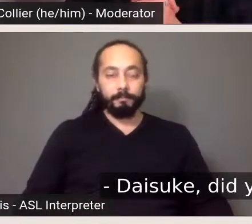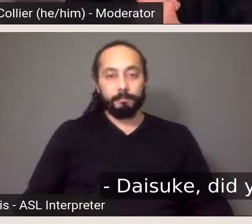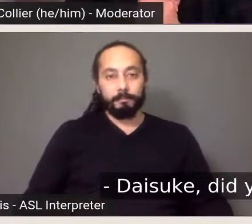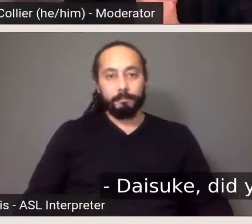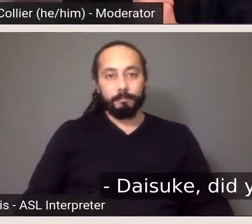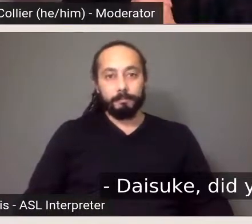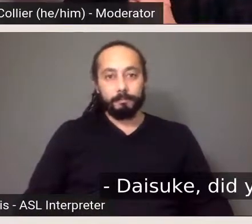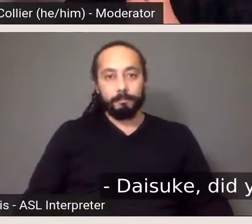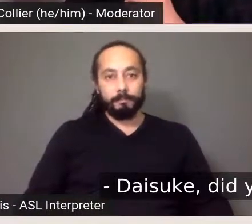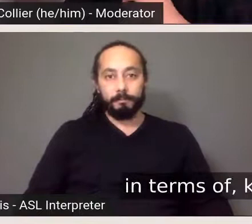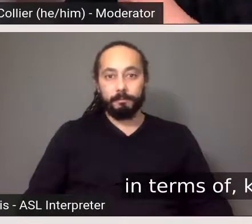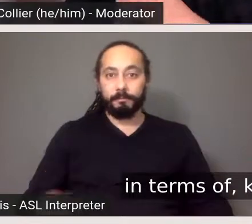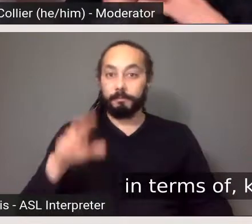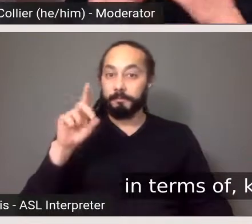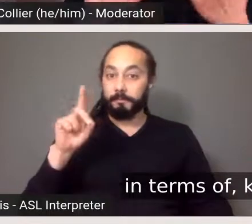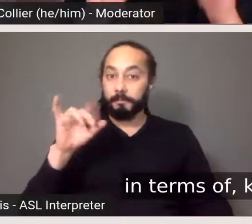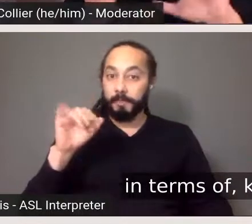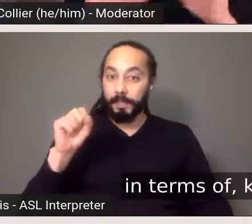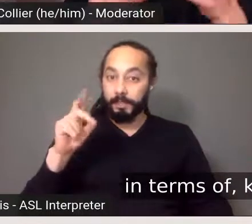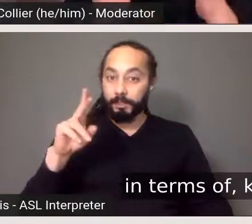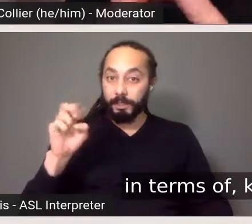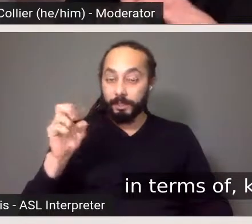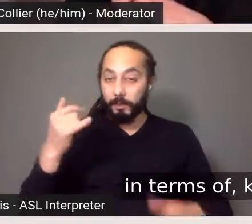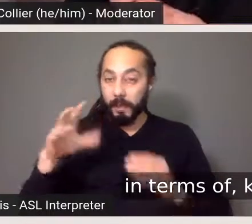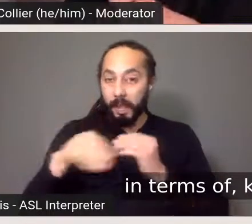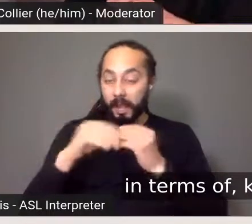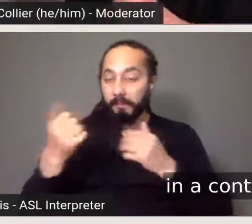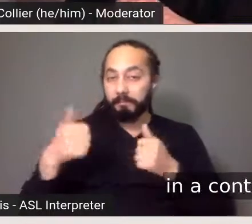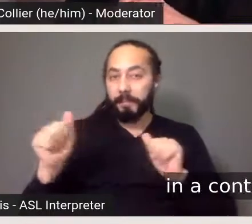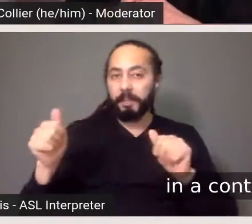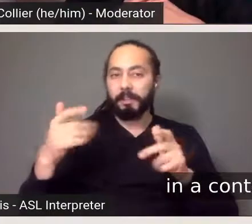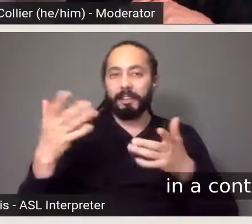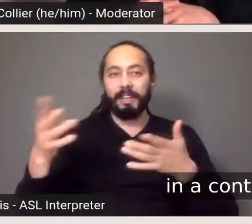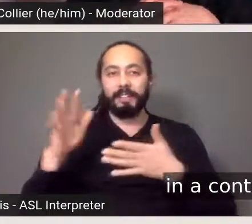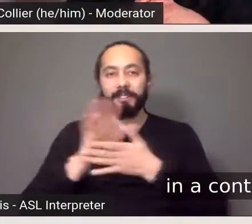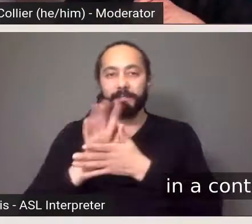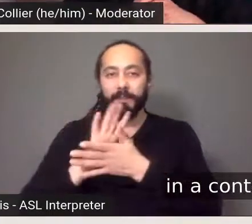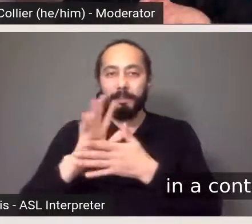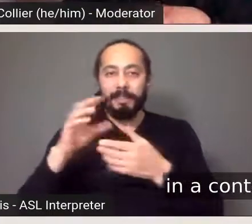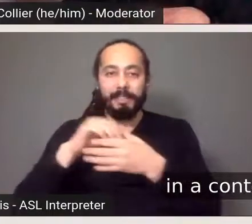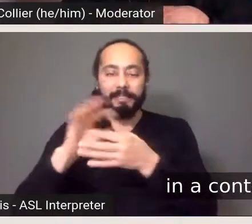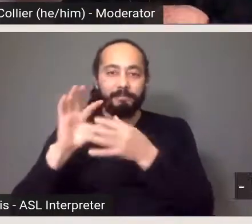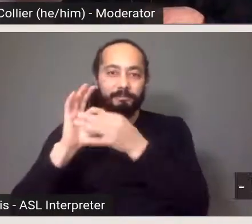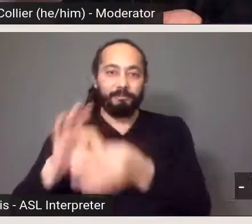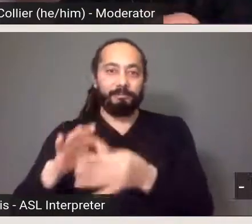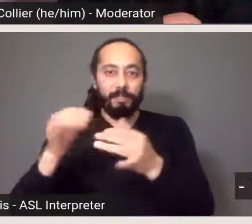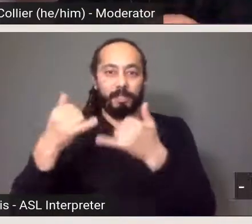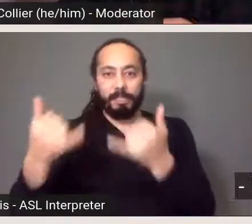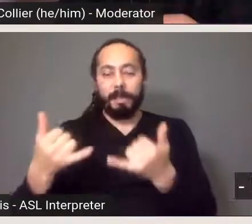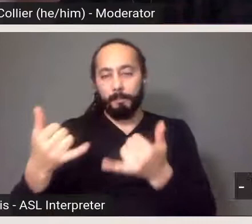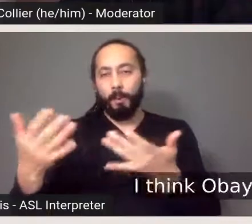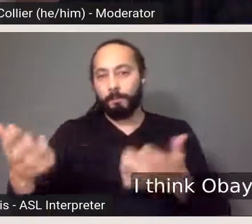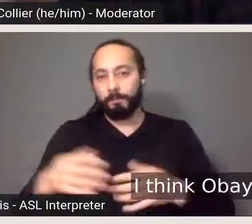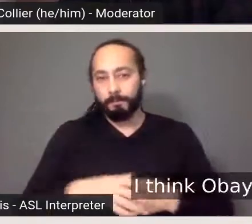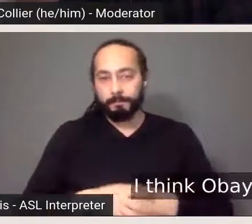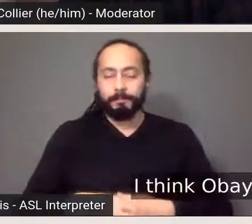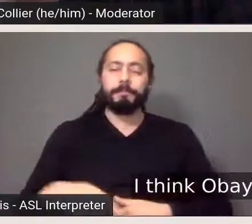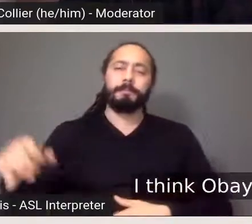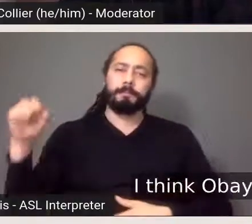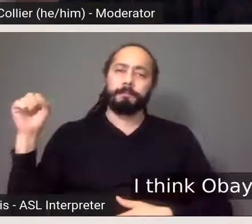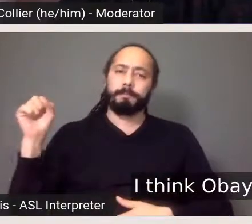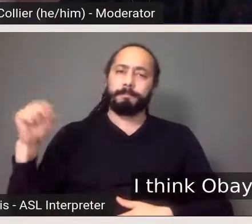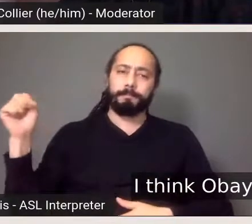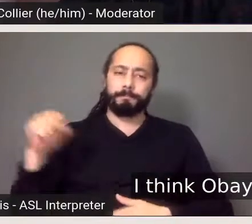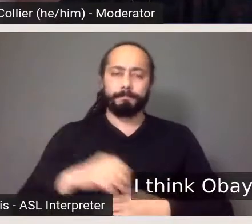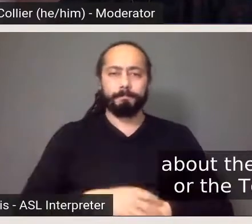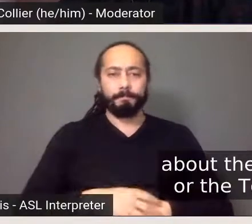Daisuke, did you want to add on to that in terms of kind of putting this film in contemporary context? Yes. I think Obayashi